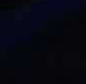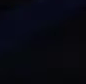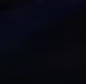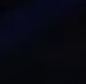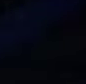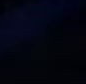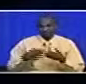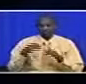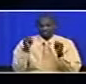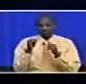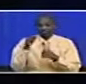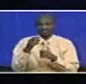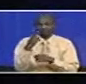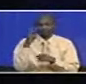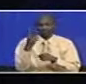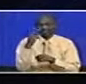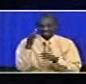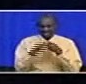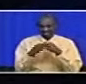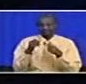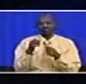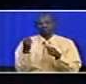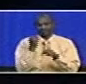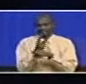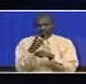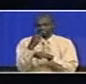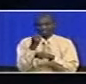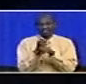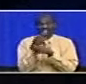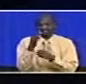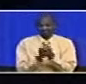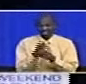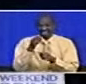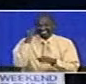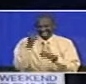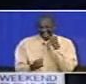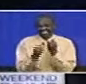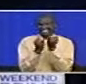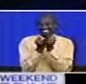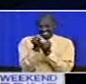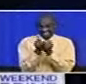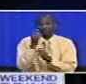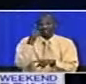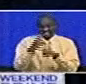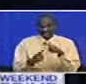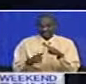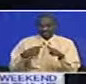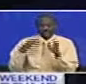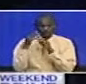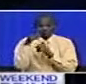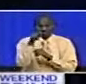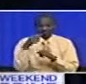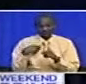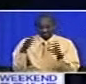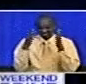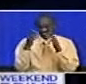Welcome to the Bulletin this 28th day of December 2013. It is the last Saturday of the year. I hope your festivities